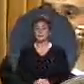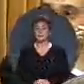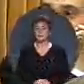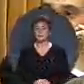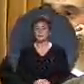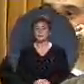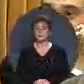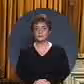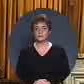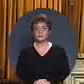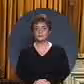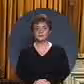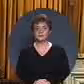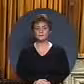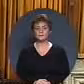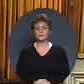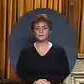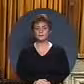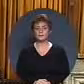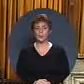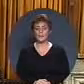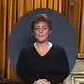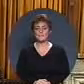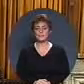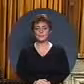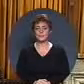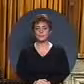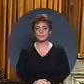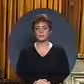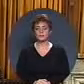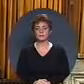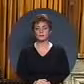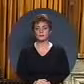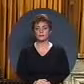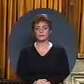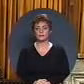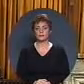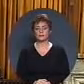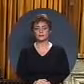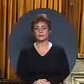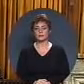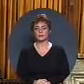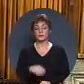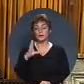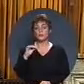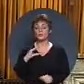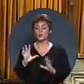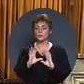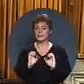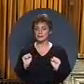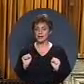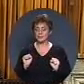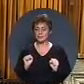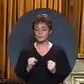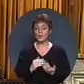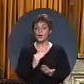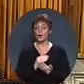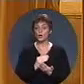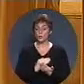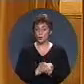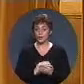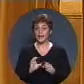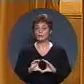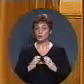Kyoto issue? Speaker, the agenda of the Environment Committee was grounded to a halt today due to Conservatives